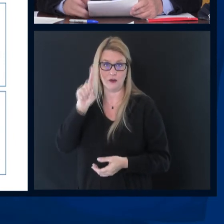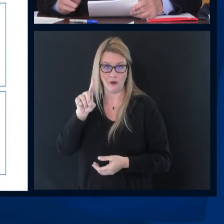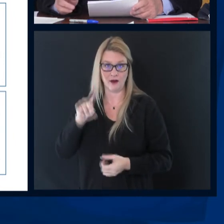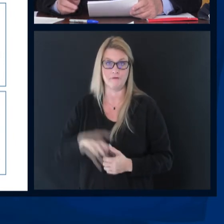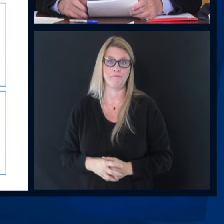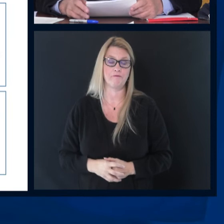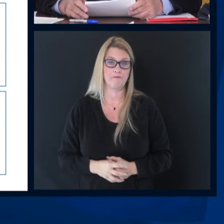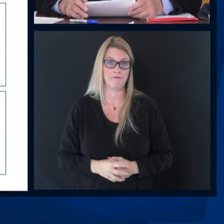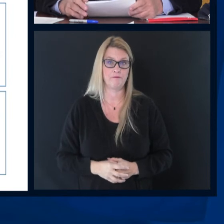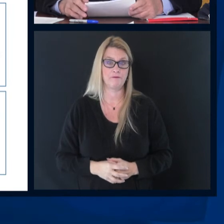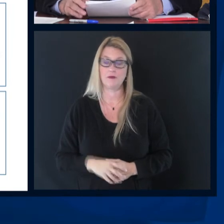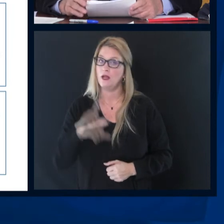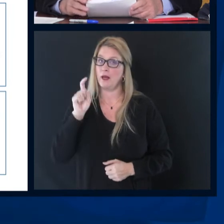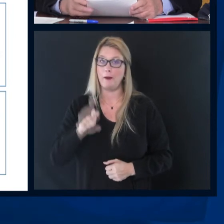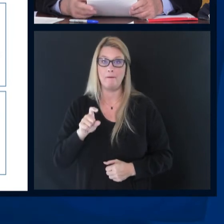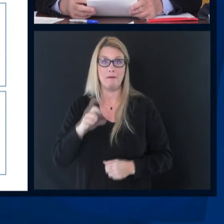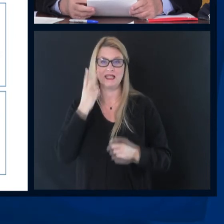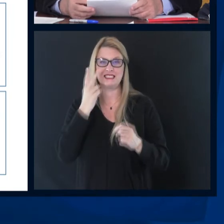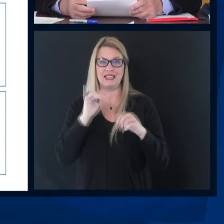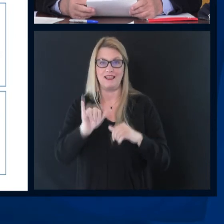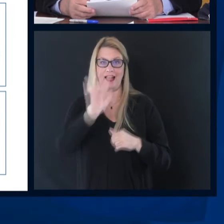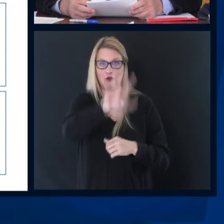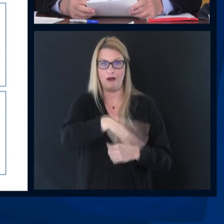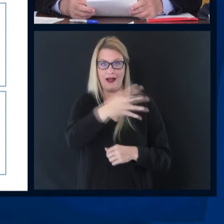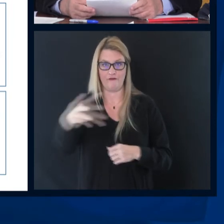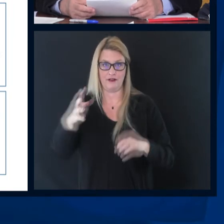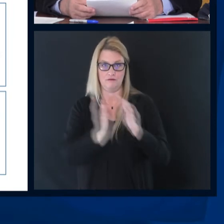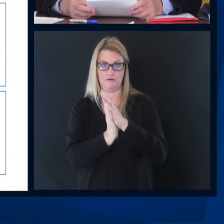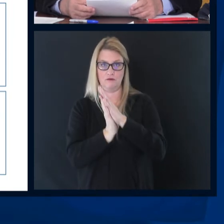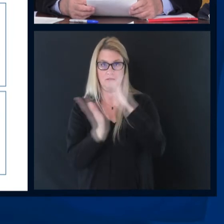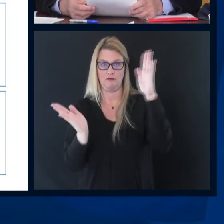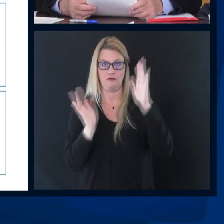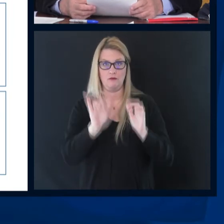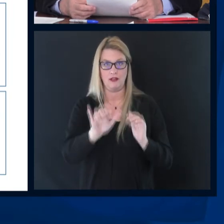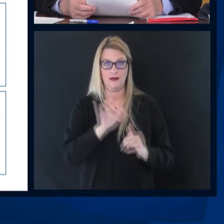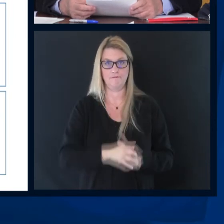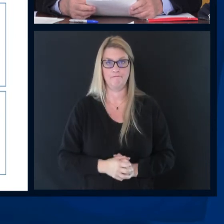94,891. You got to put that graph up, Jordan, you know, on that.